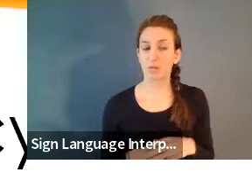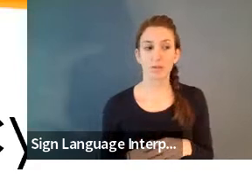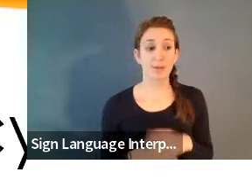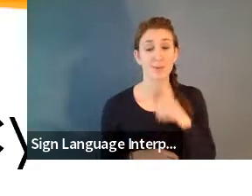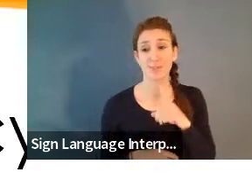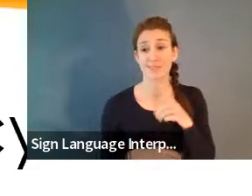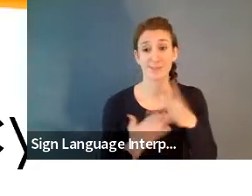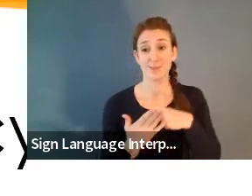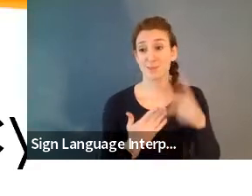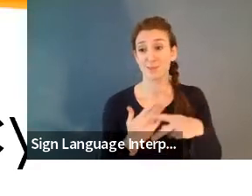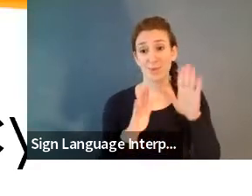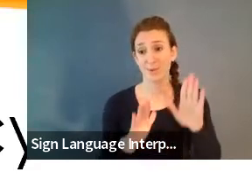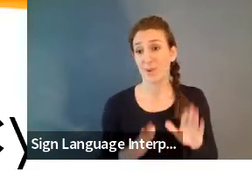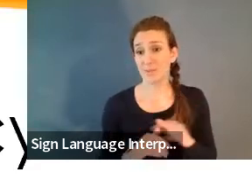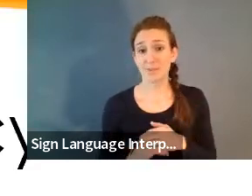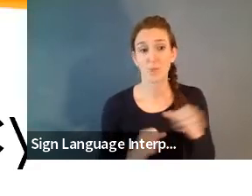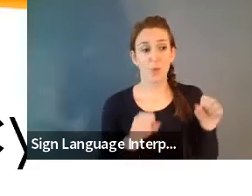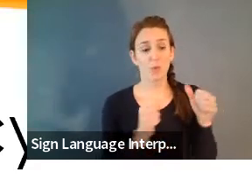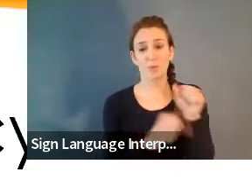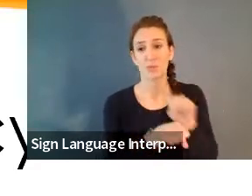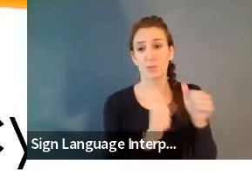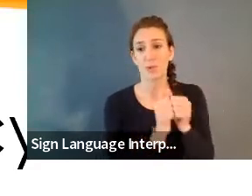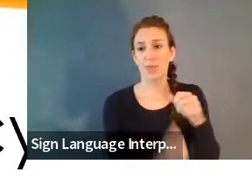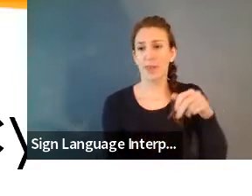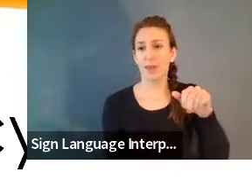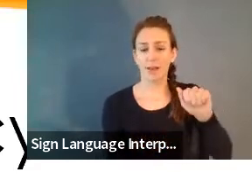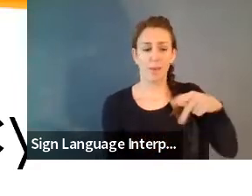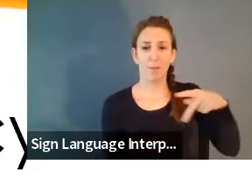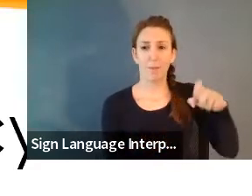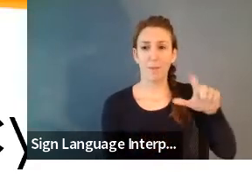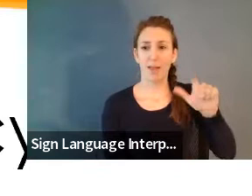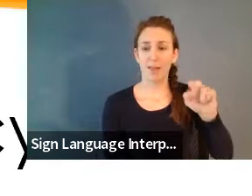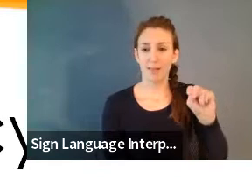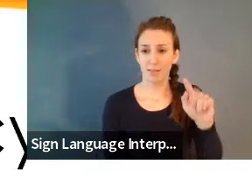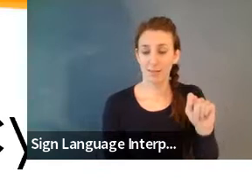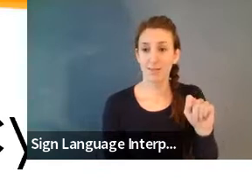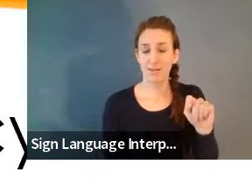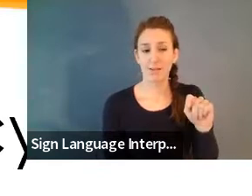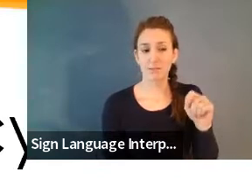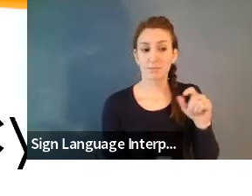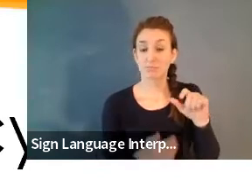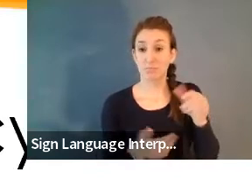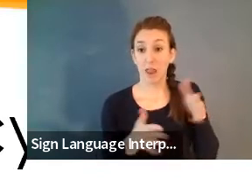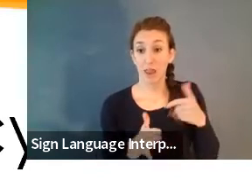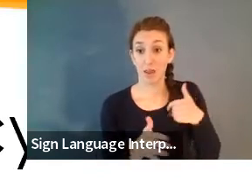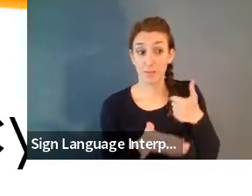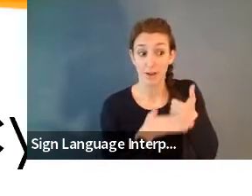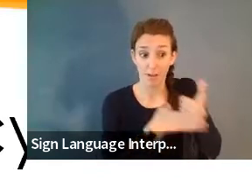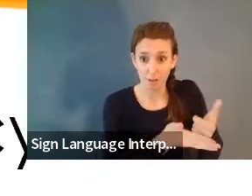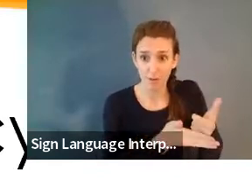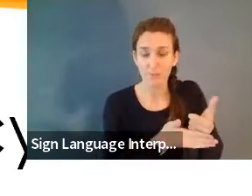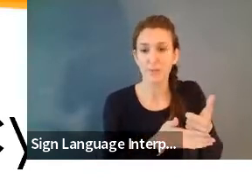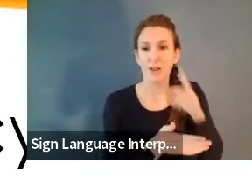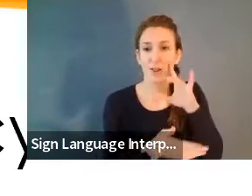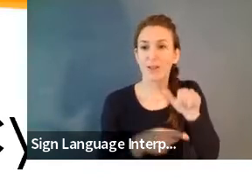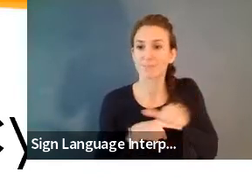great. Working with the appellant, getting to help and just really preparing myself for what I'm getting into. It was a